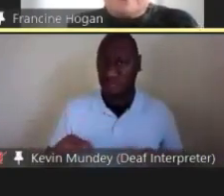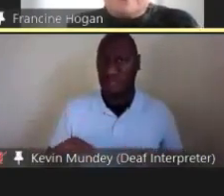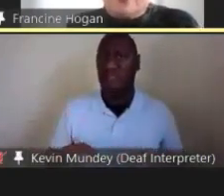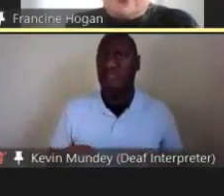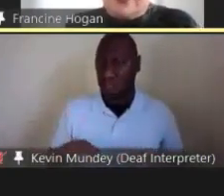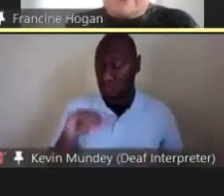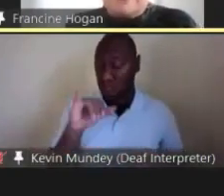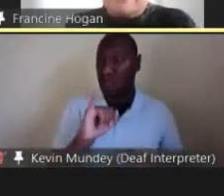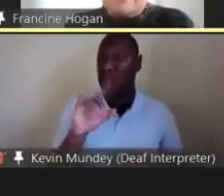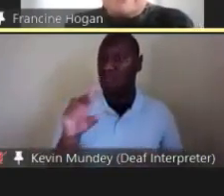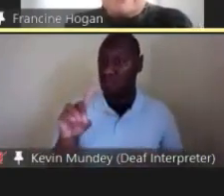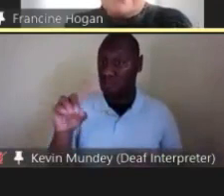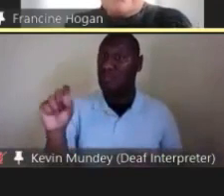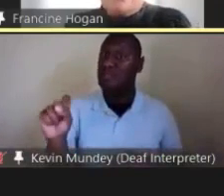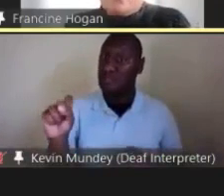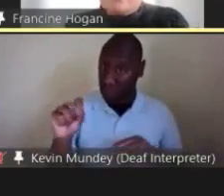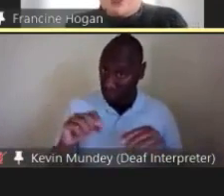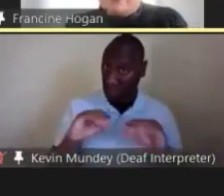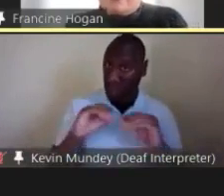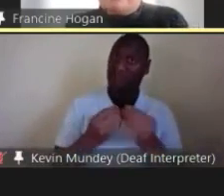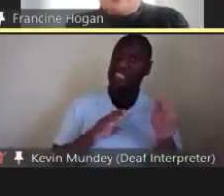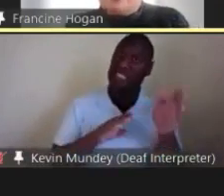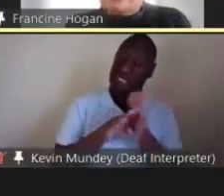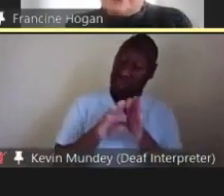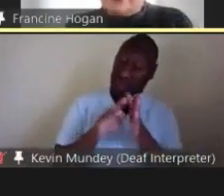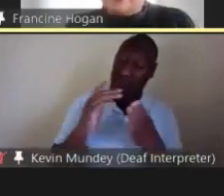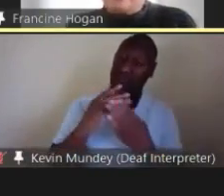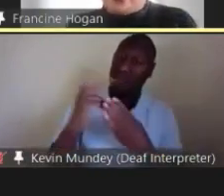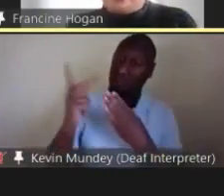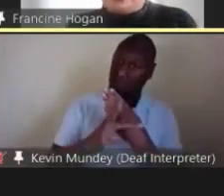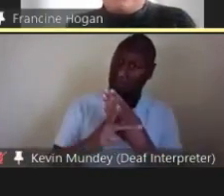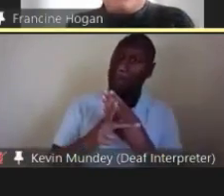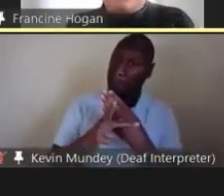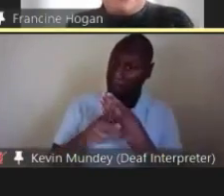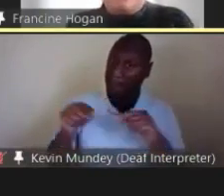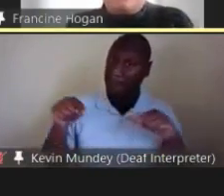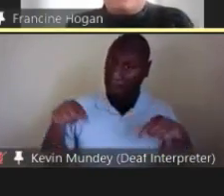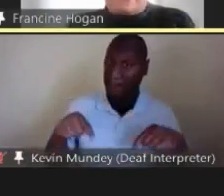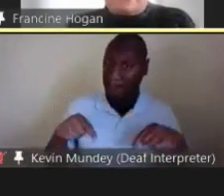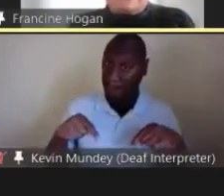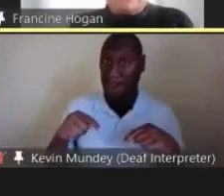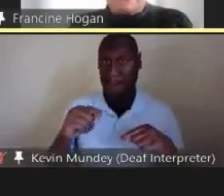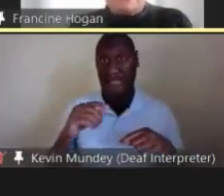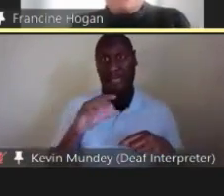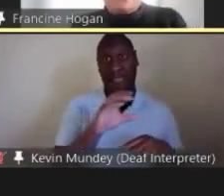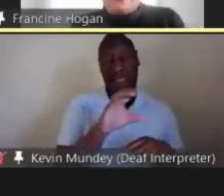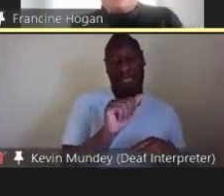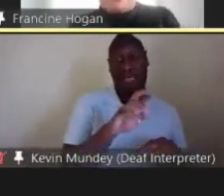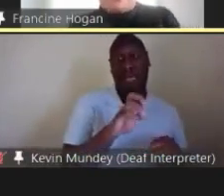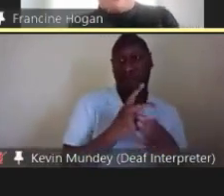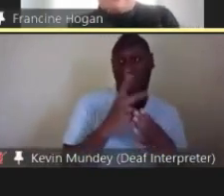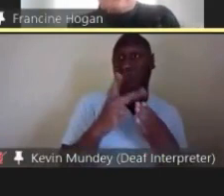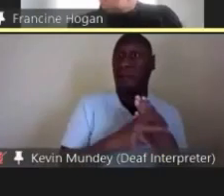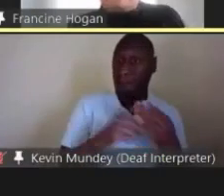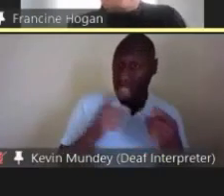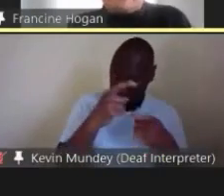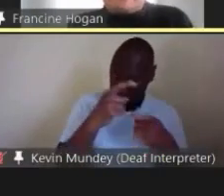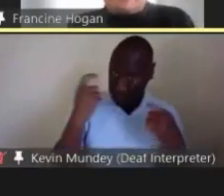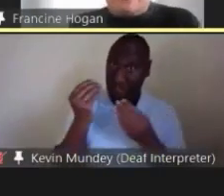of Developmental Programs. While the Trauma-Informed Care Project helps families understand